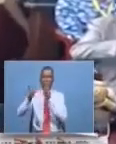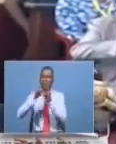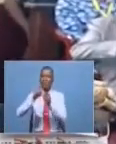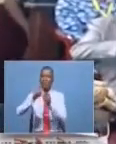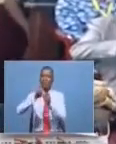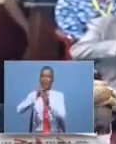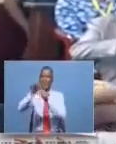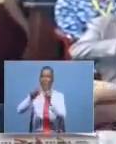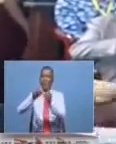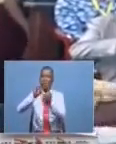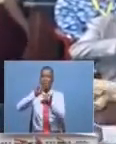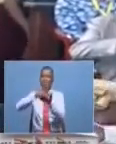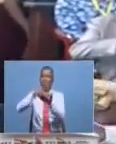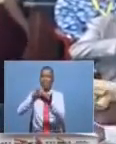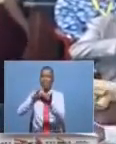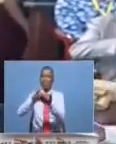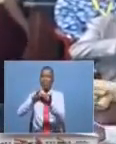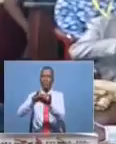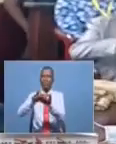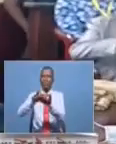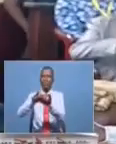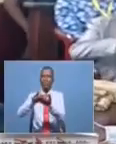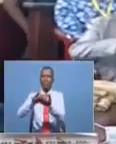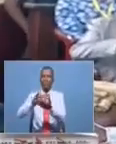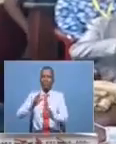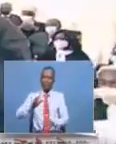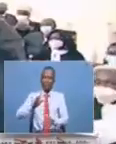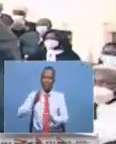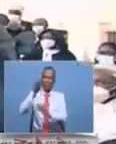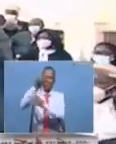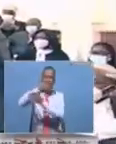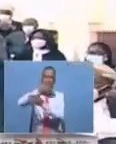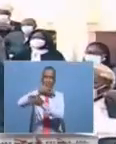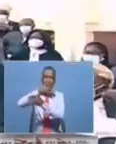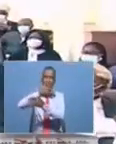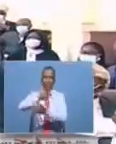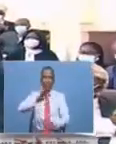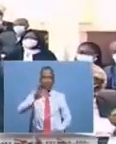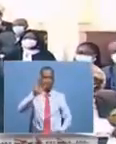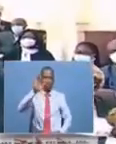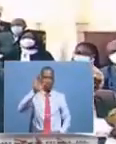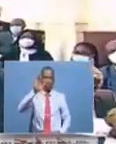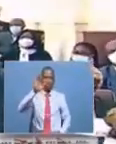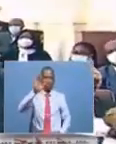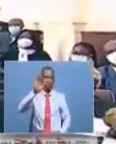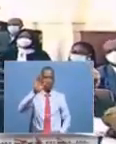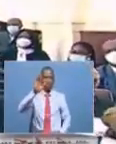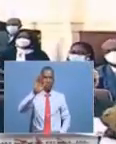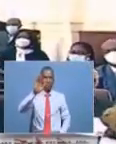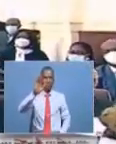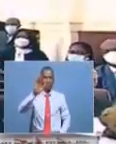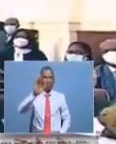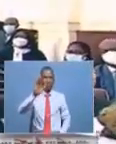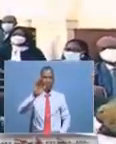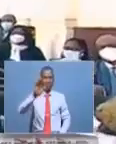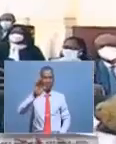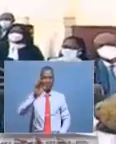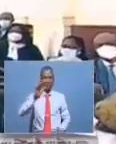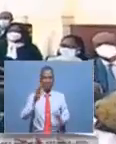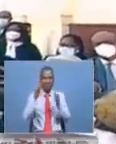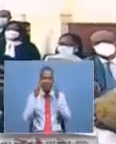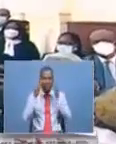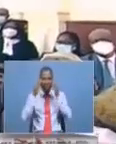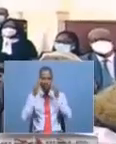lord, with all due respect, I do not see any matter in